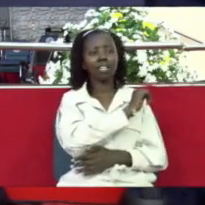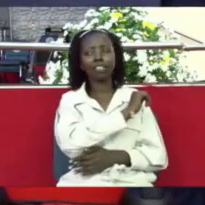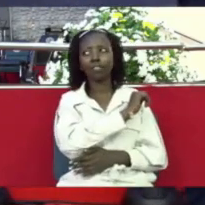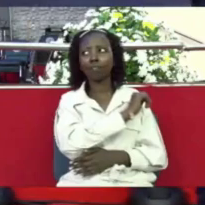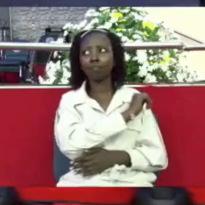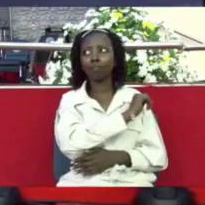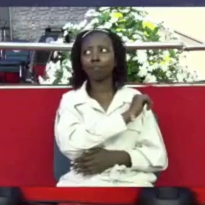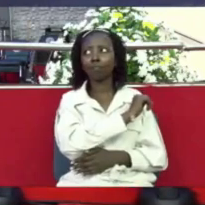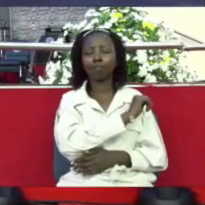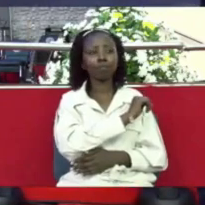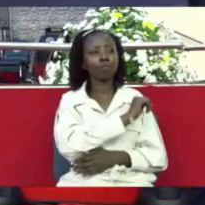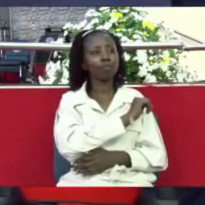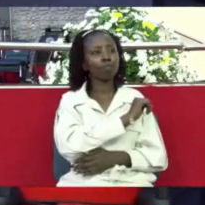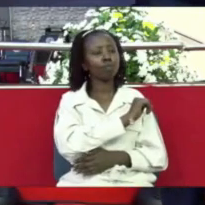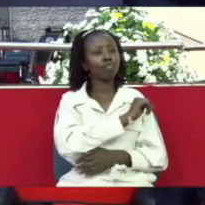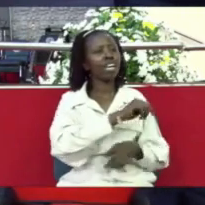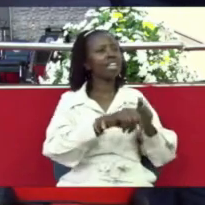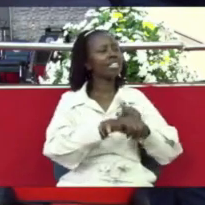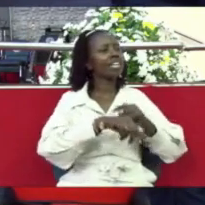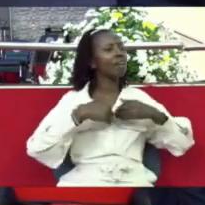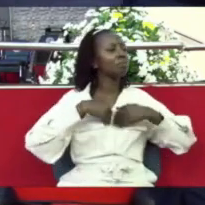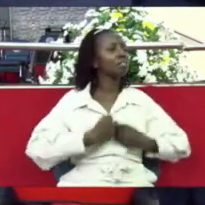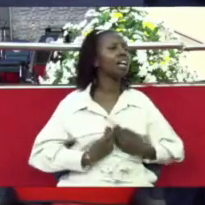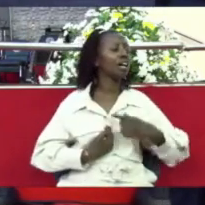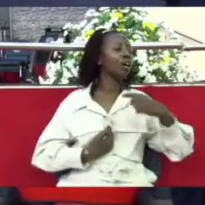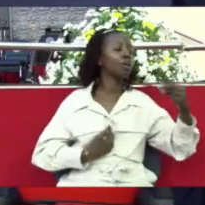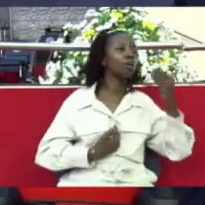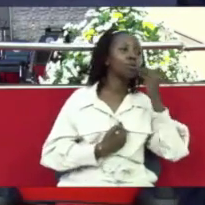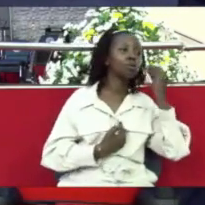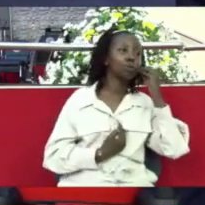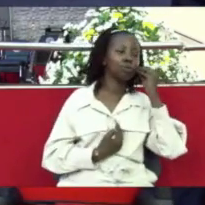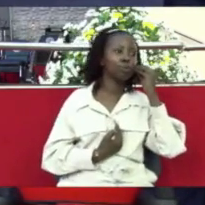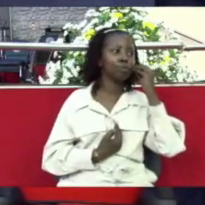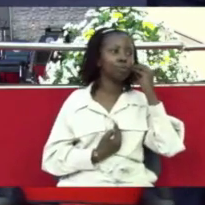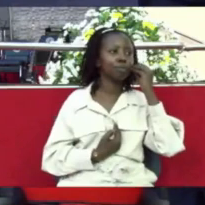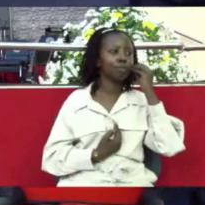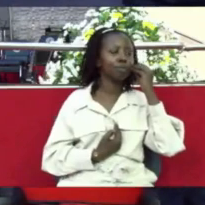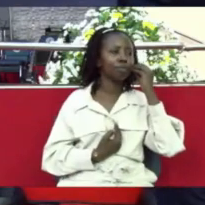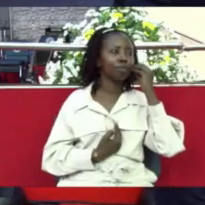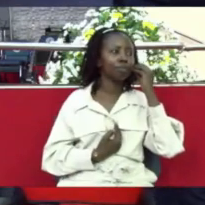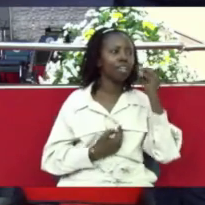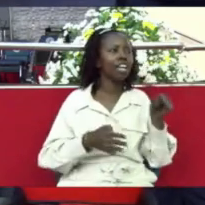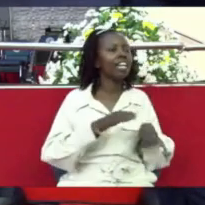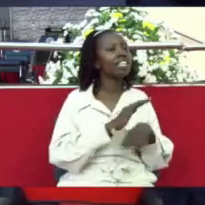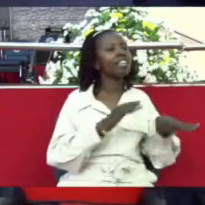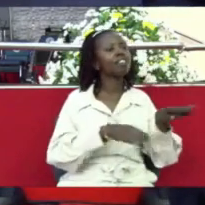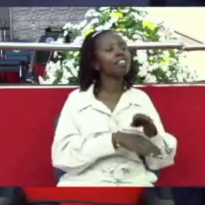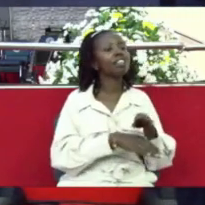mischief, and when they got too tired they went home, and everything's going to be